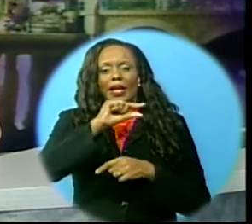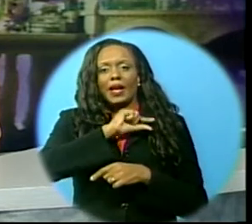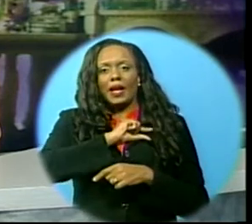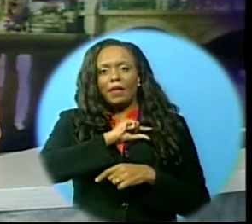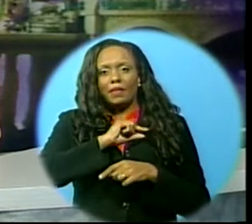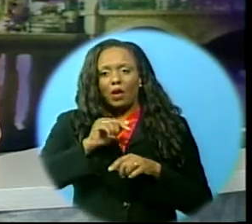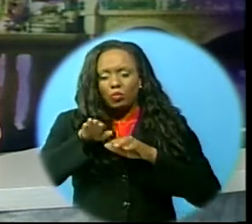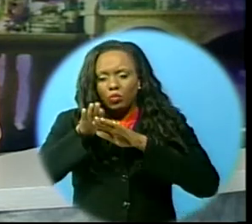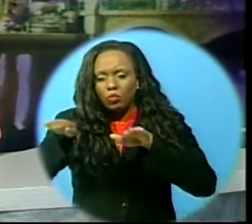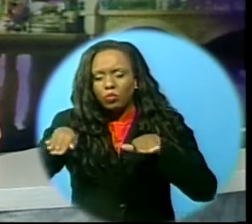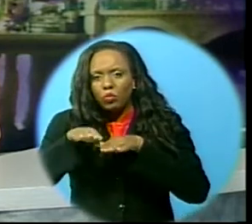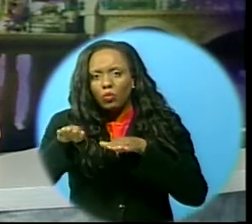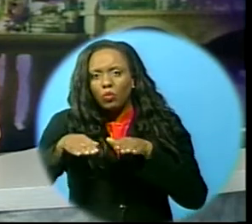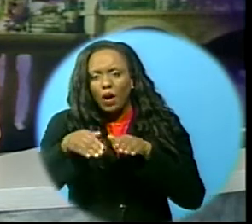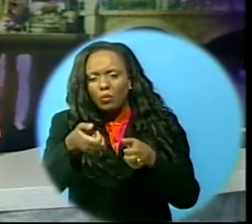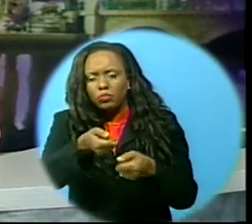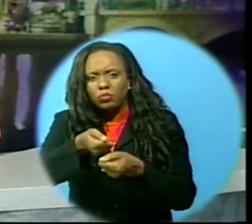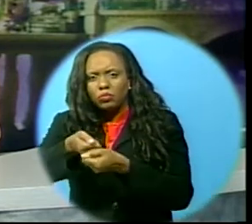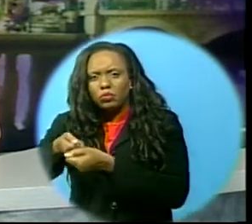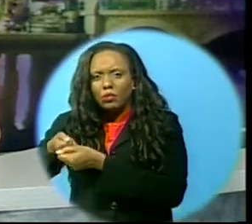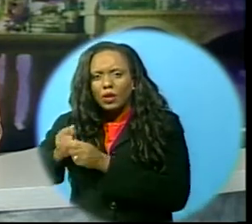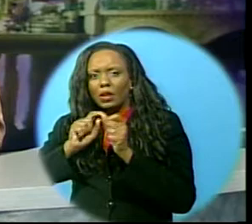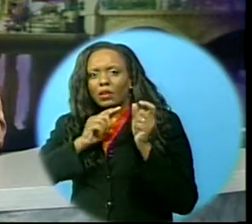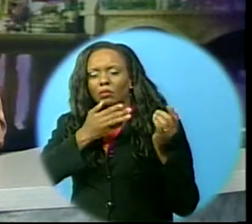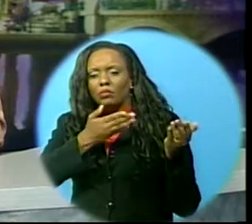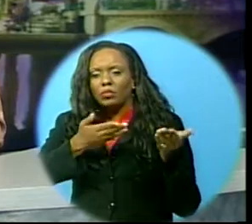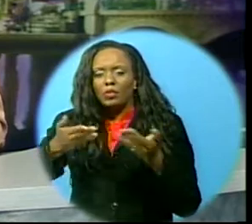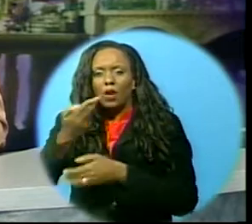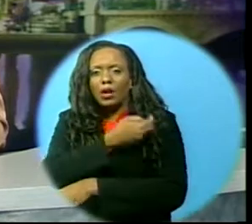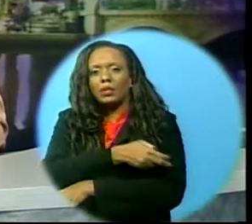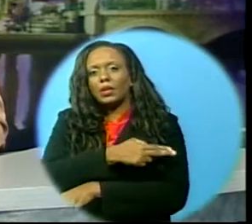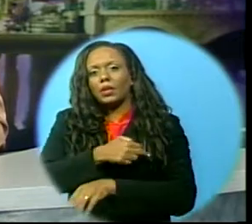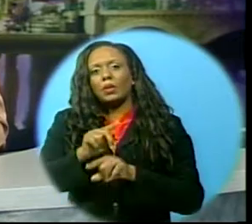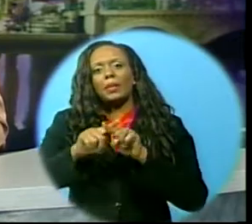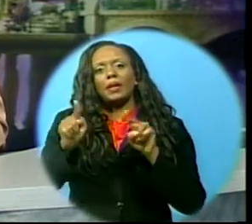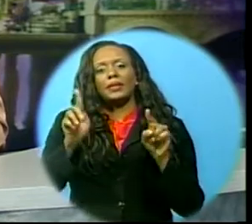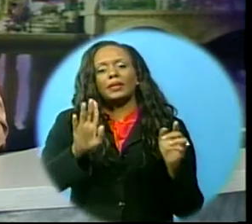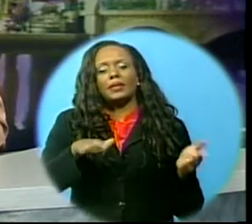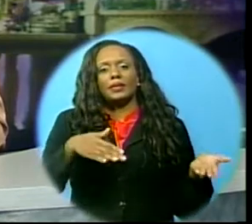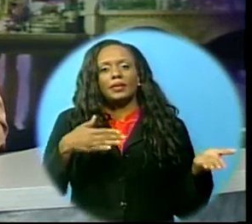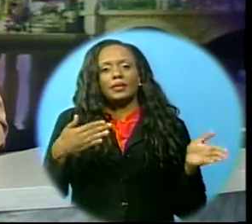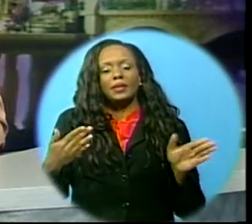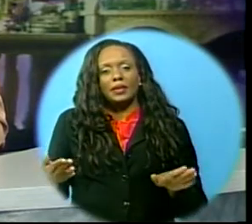and then taken to the Queen Elizabeth Hospital by ambulance, where he was pronounced dead.